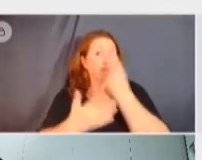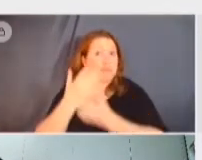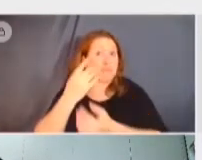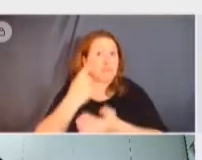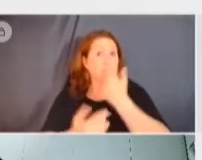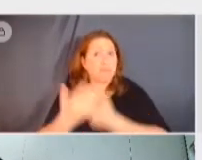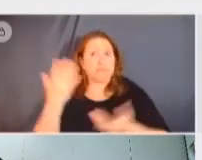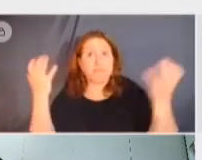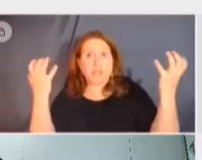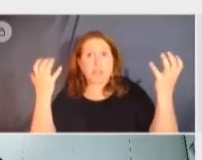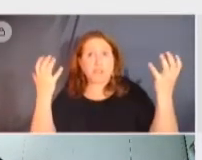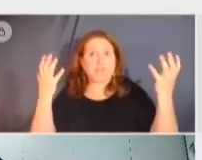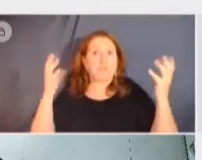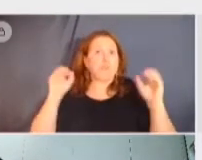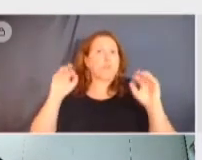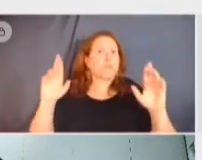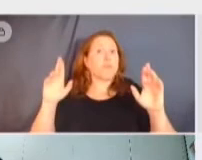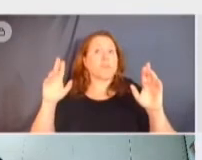On,